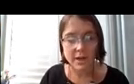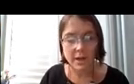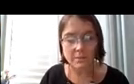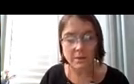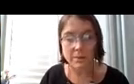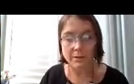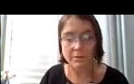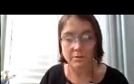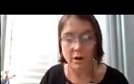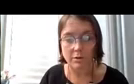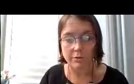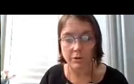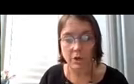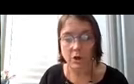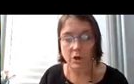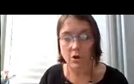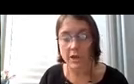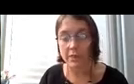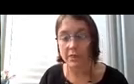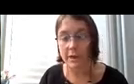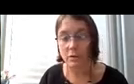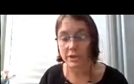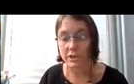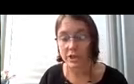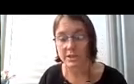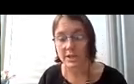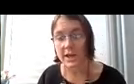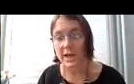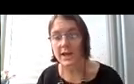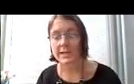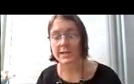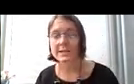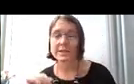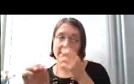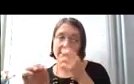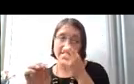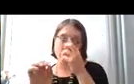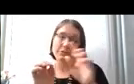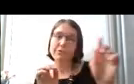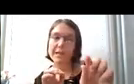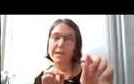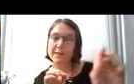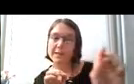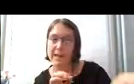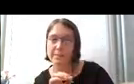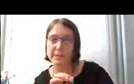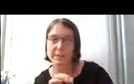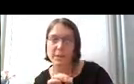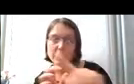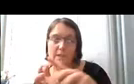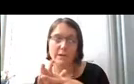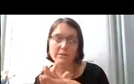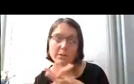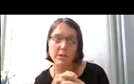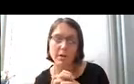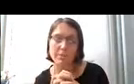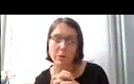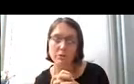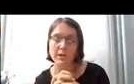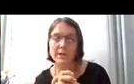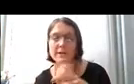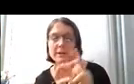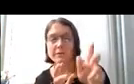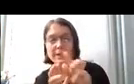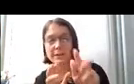this paragraph in their worksheet, and they will fill in the gaps. Those elements that